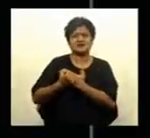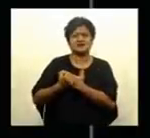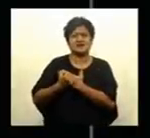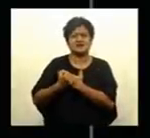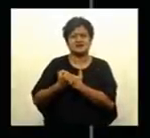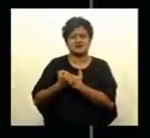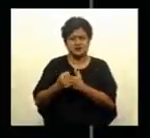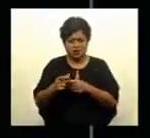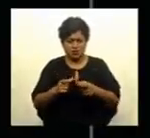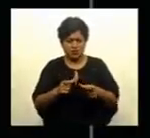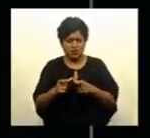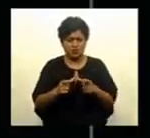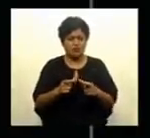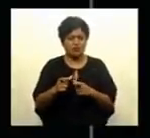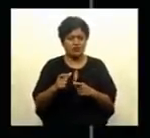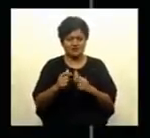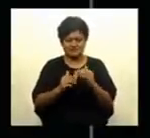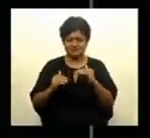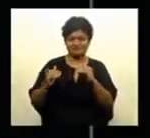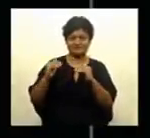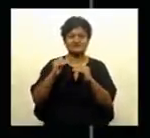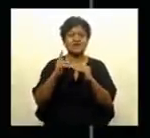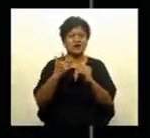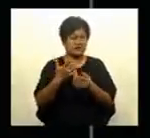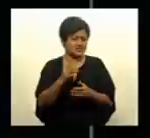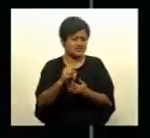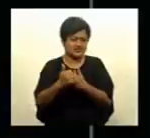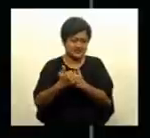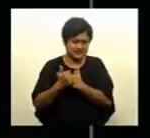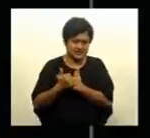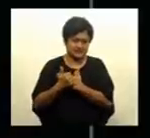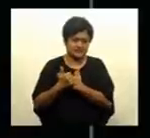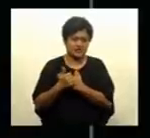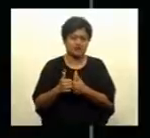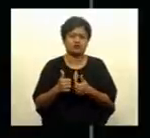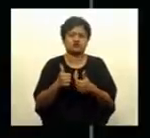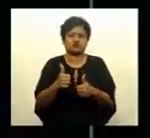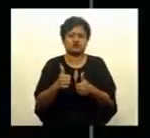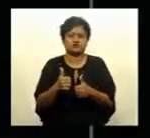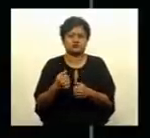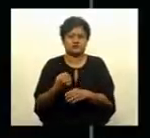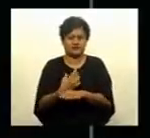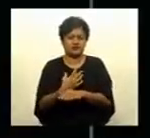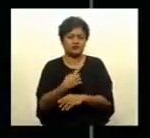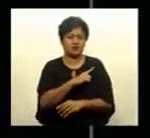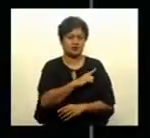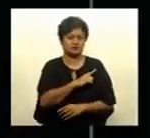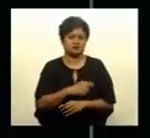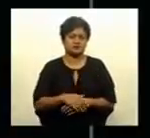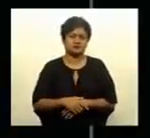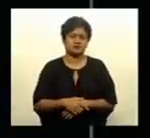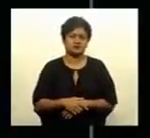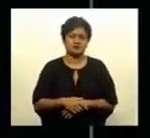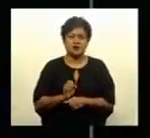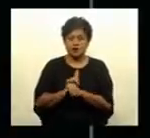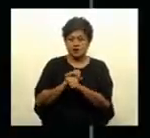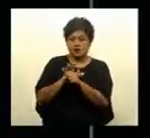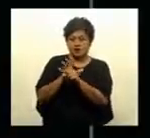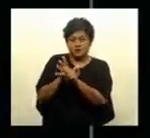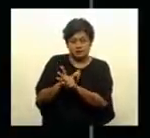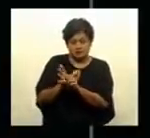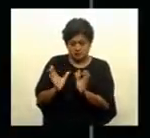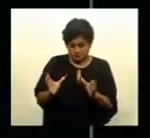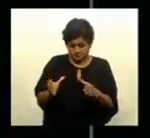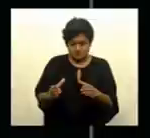reached the exacting standards of safety, purity, and effectiveness. A COVID-19 contingency group is